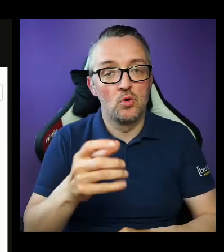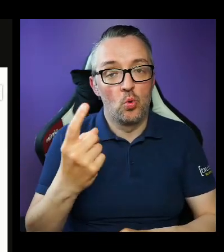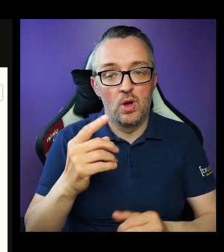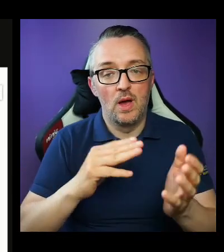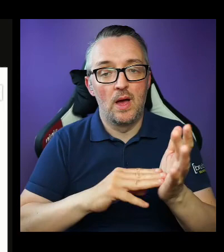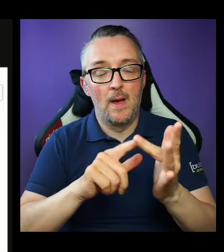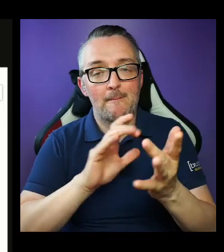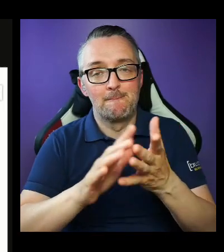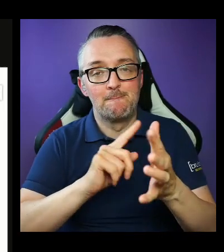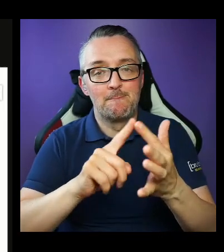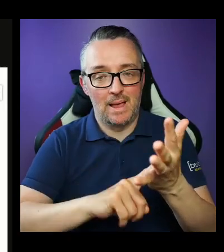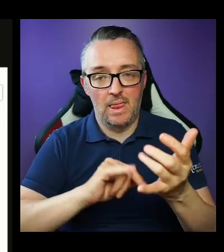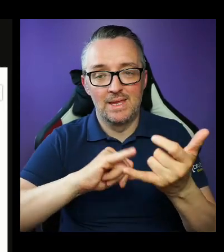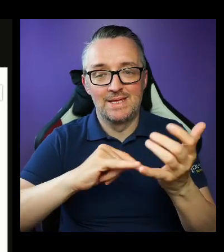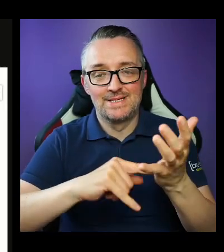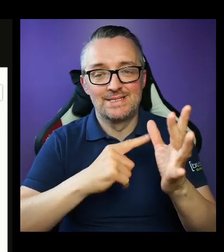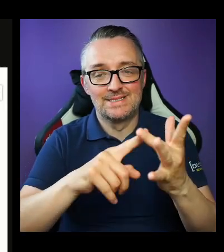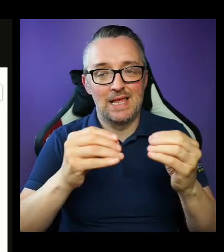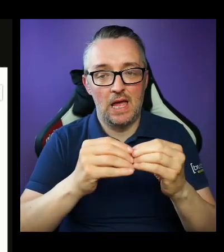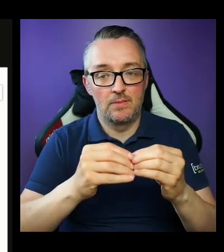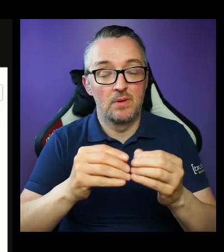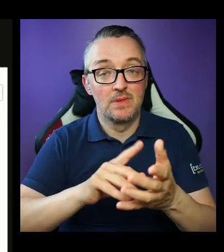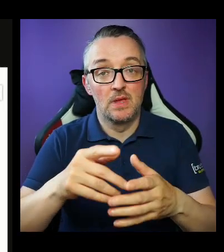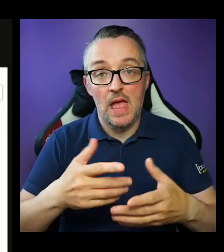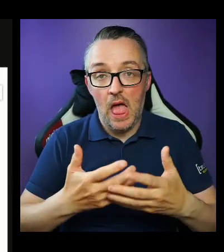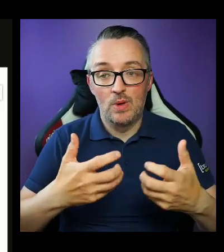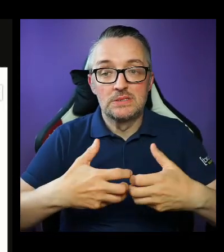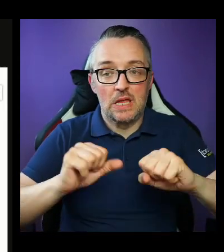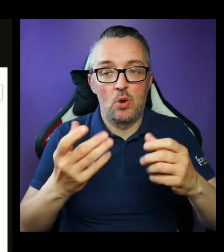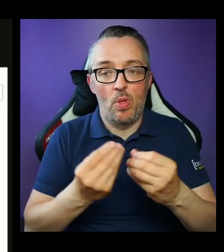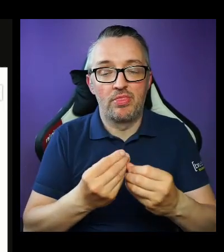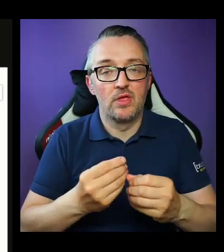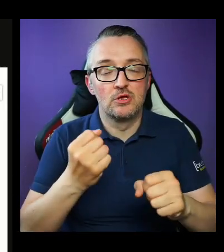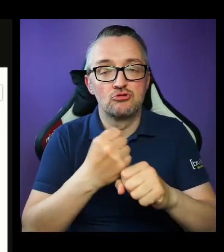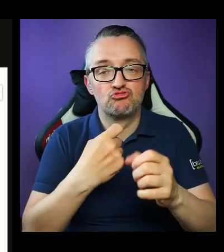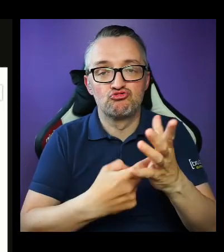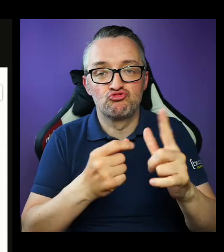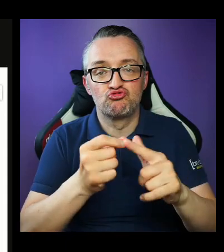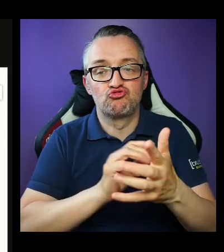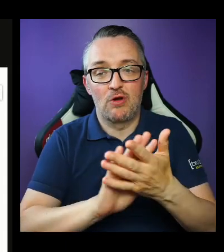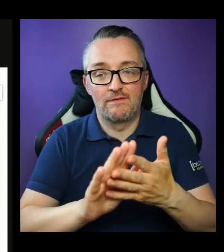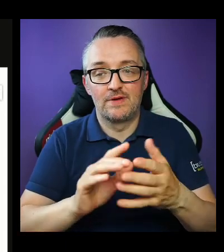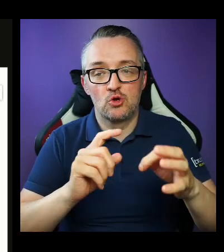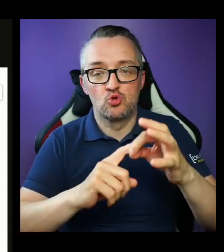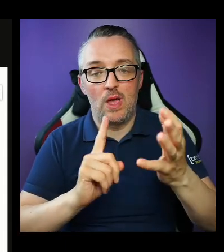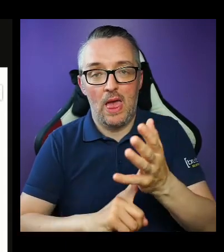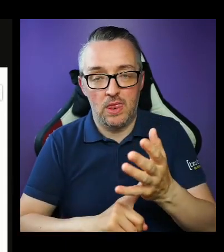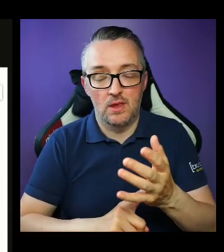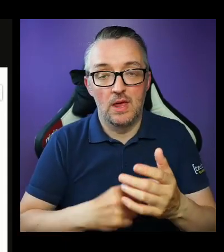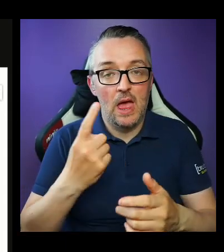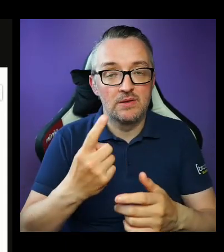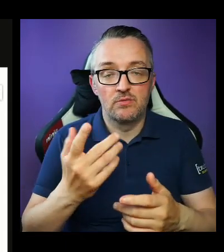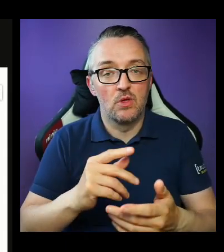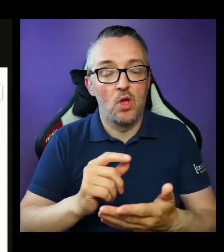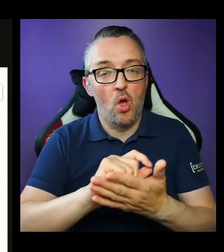will be talking about getting started with GraphQL in .NET. And Michael's a Microsoft MVP, and he's also actually an